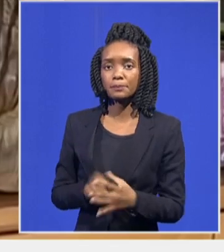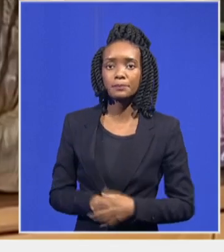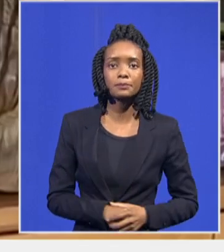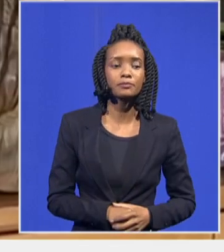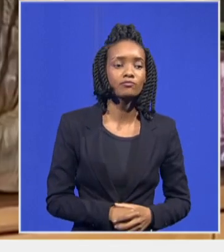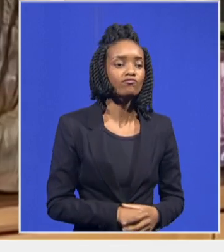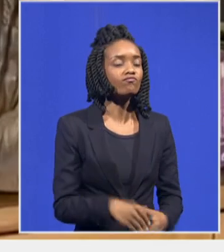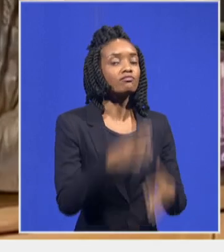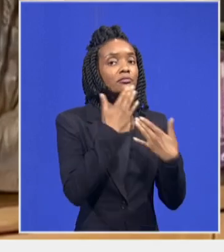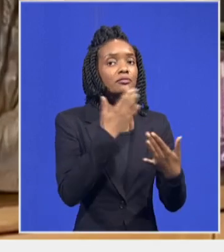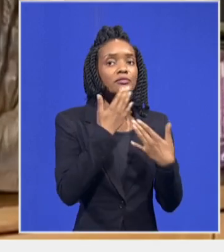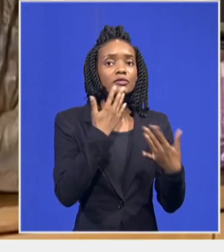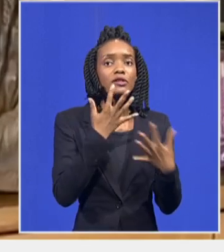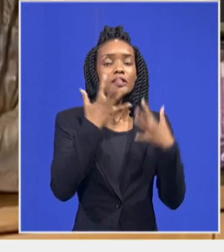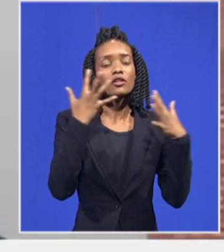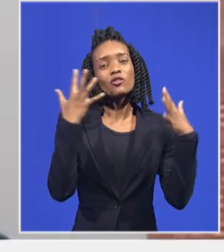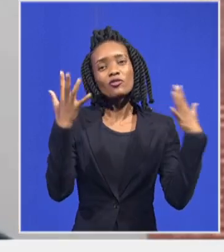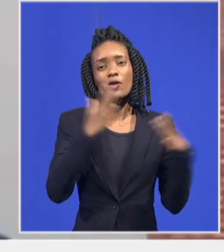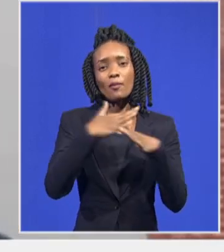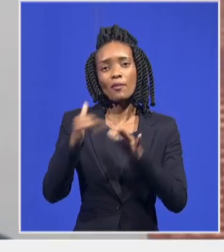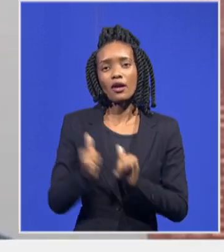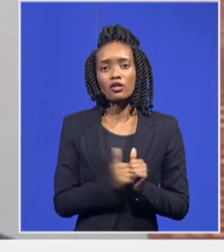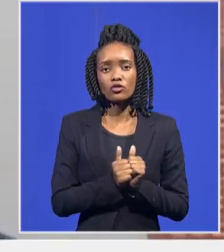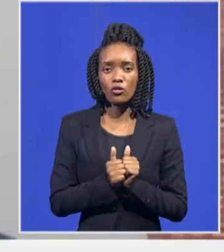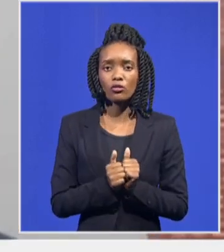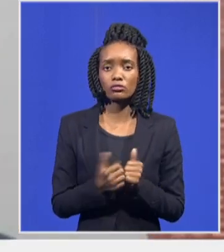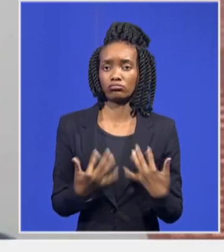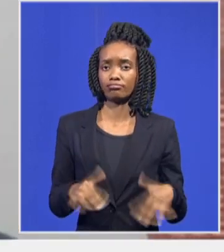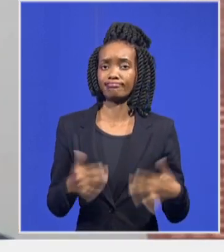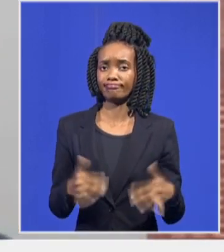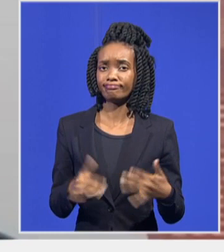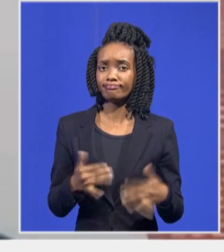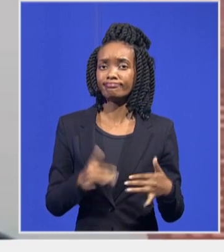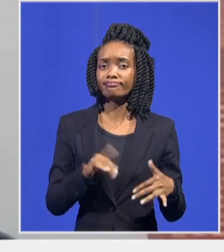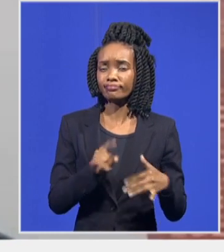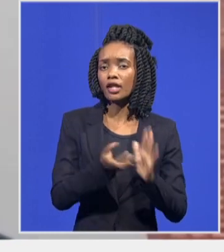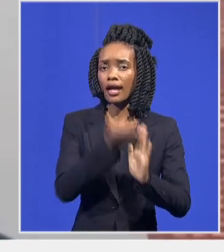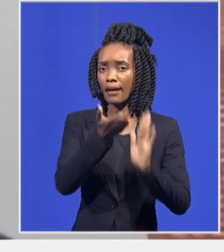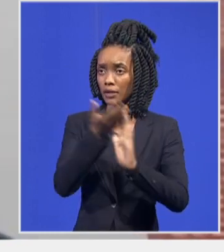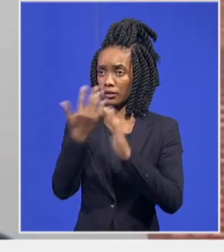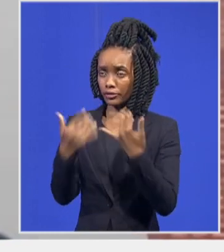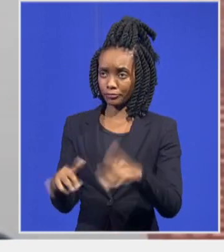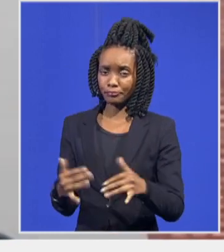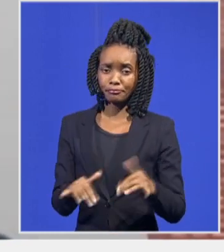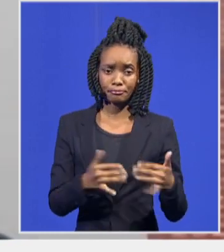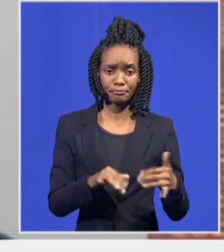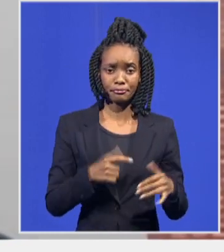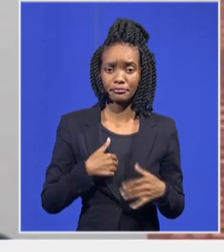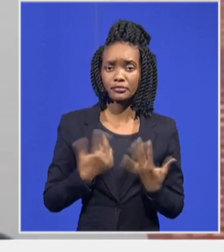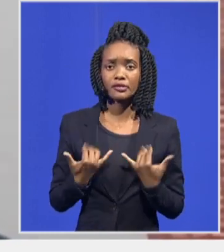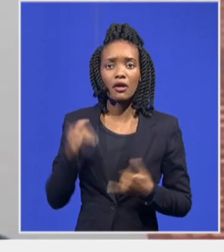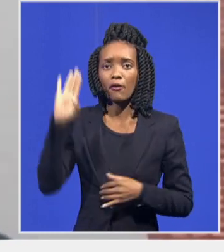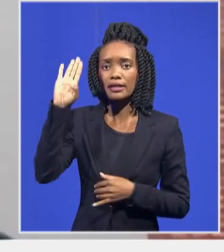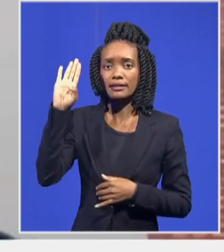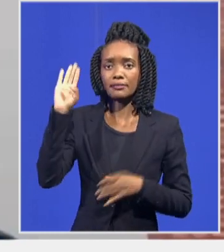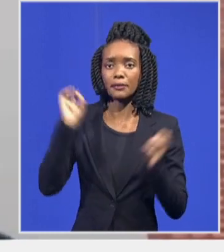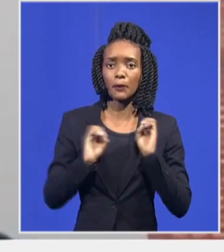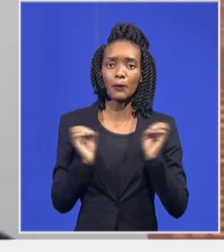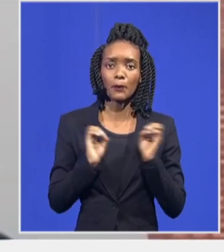Thank you very much, colleagues, for those extensive updates. Yes, I don't see any hands, so we can start in the chat.